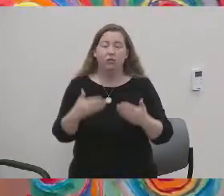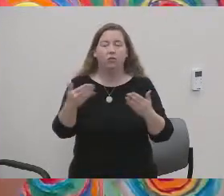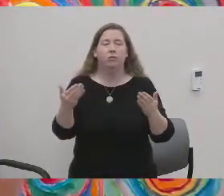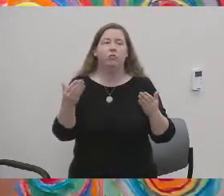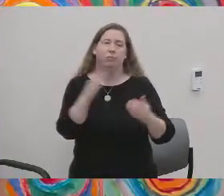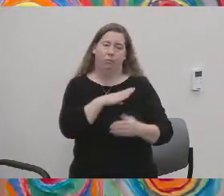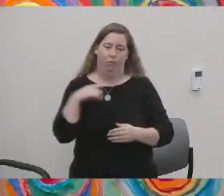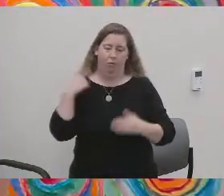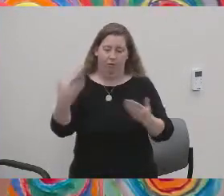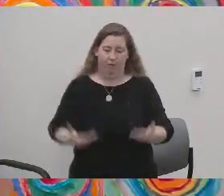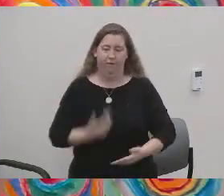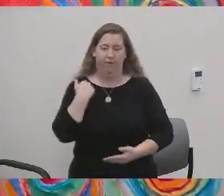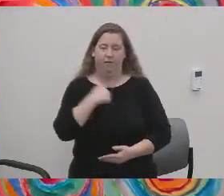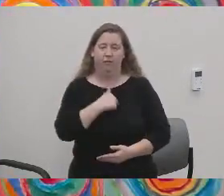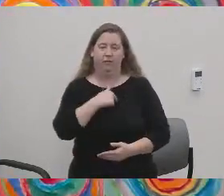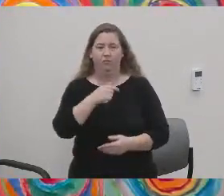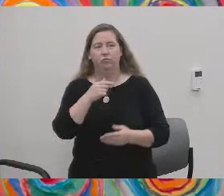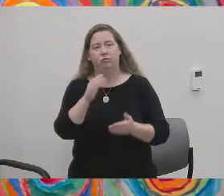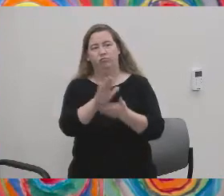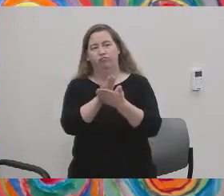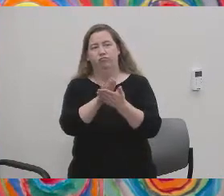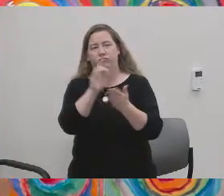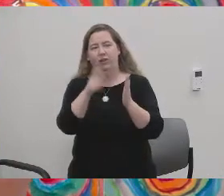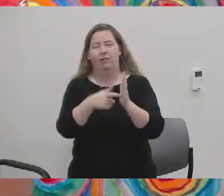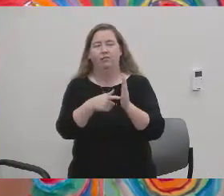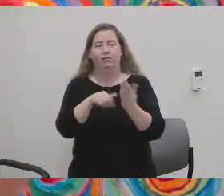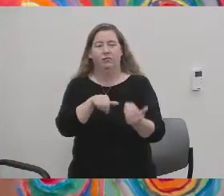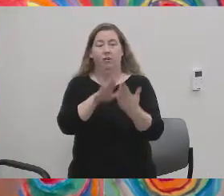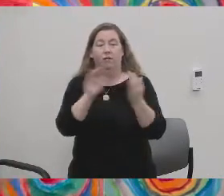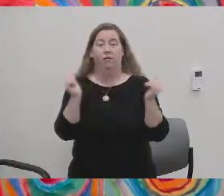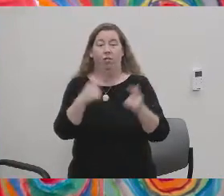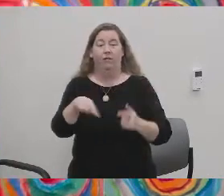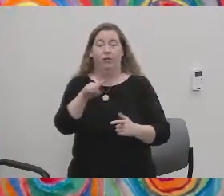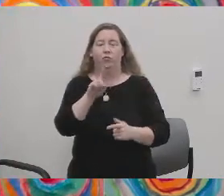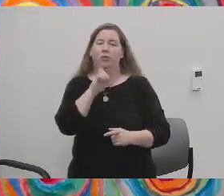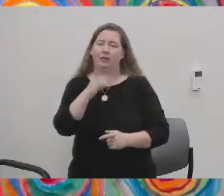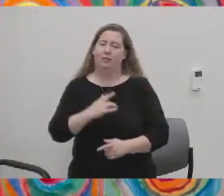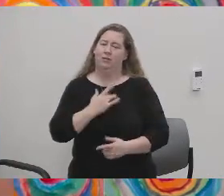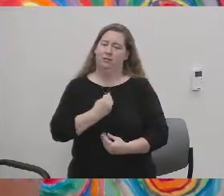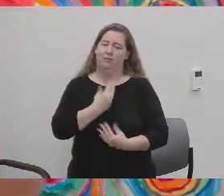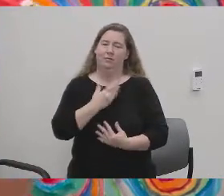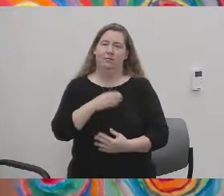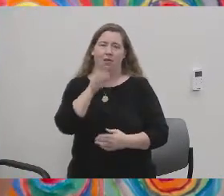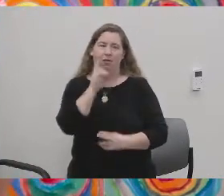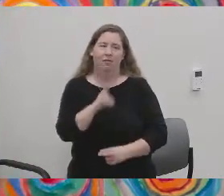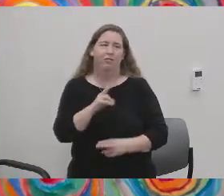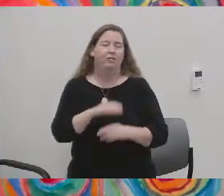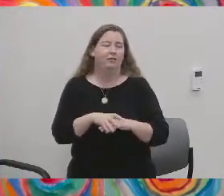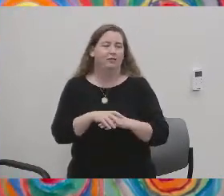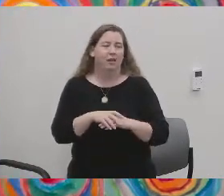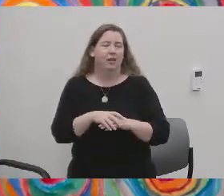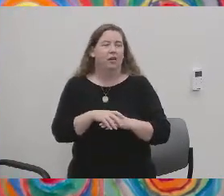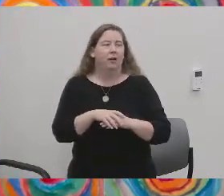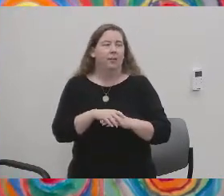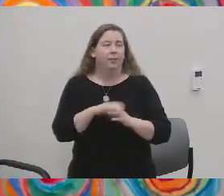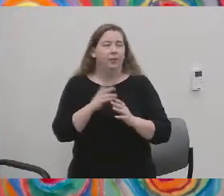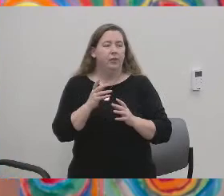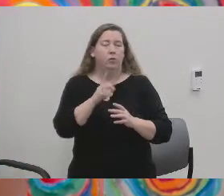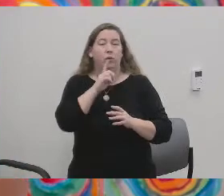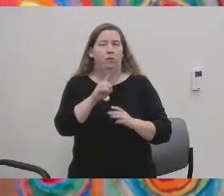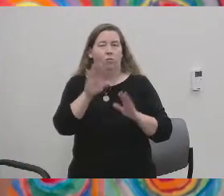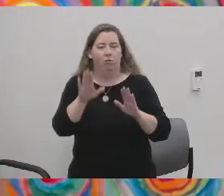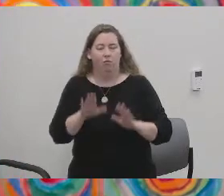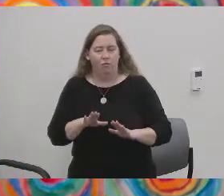tonight to be recognized in front of all of you. It truly is an honor for not just myself, but also the girls. It's been a